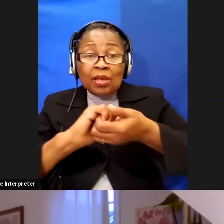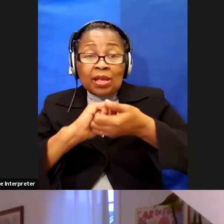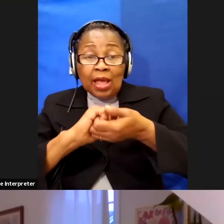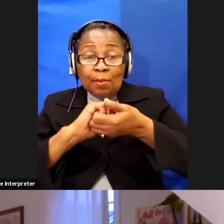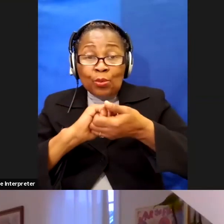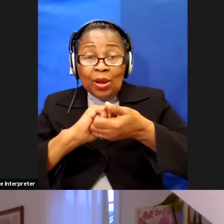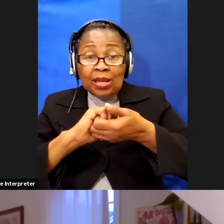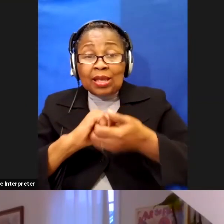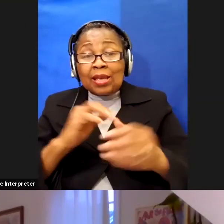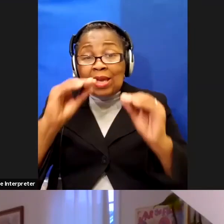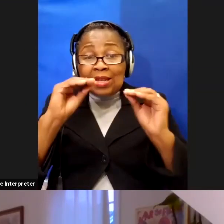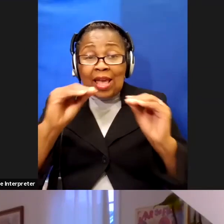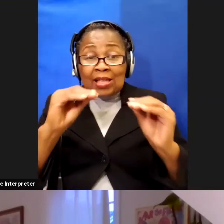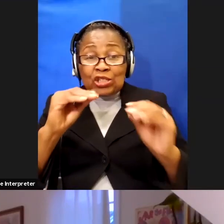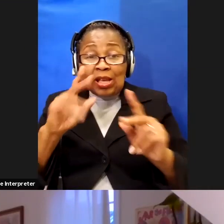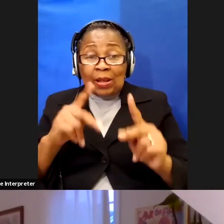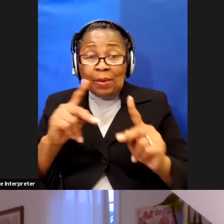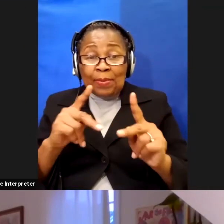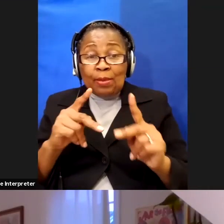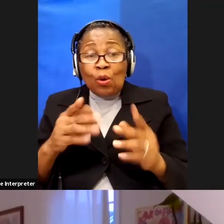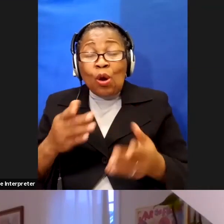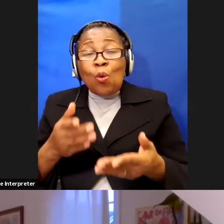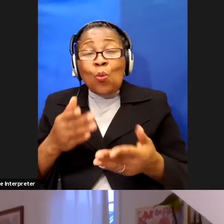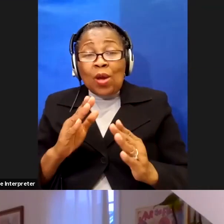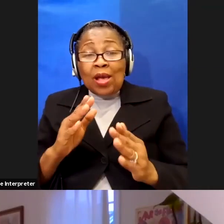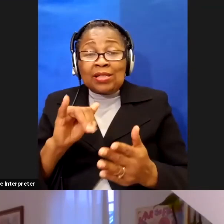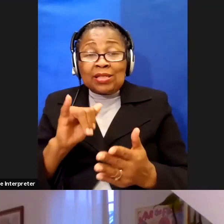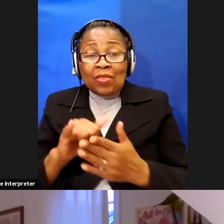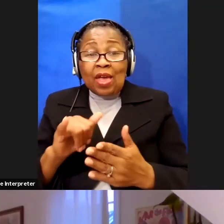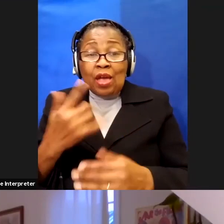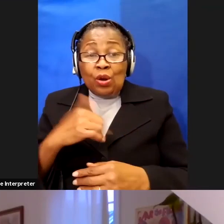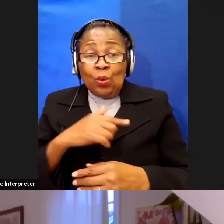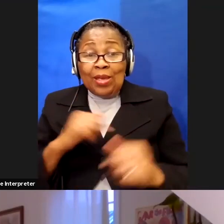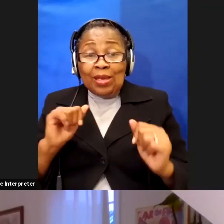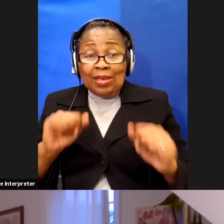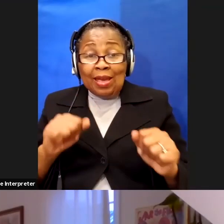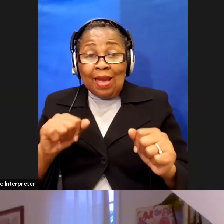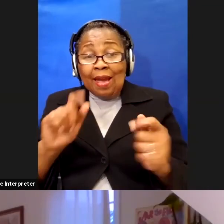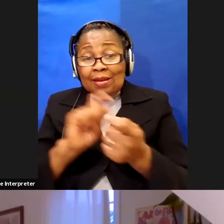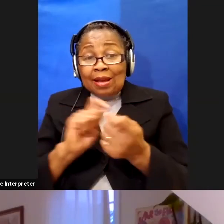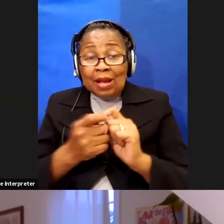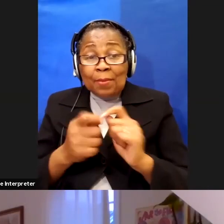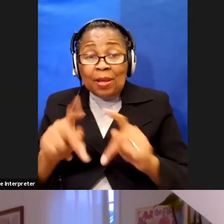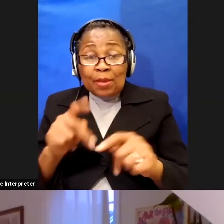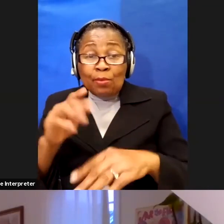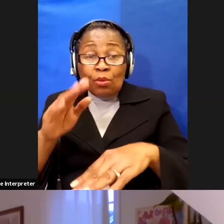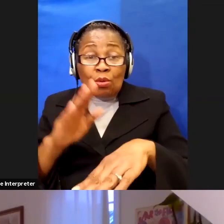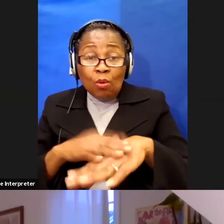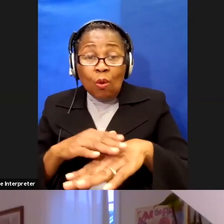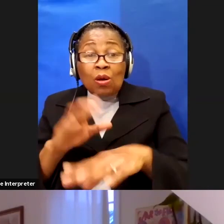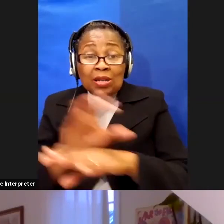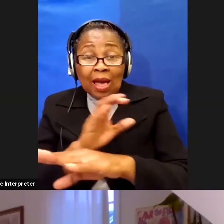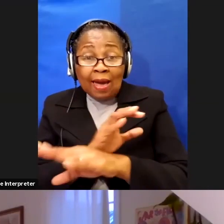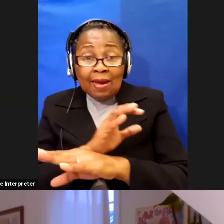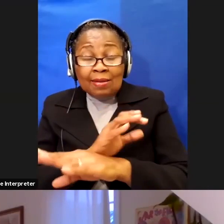and educating people about, are ways that we can accommodate people online, which to me is very inspiring that they